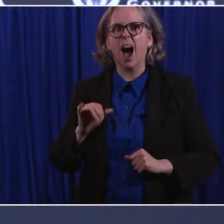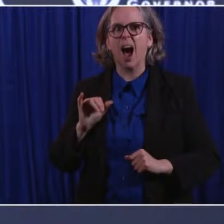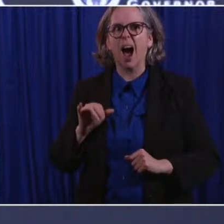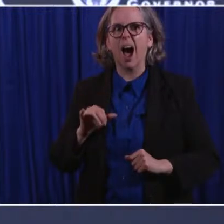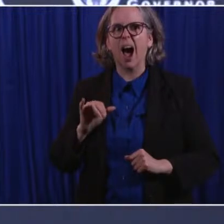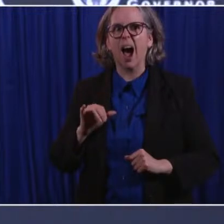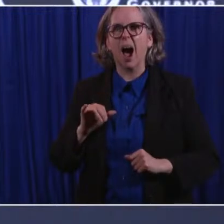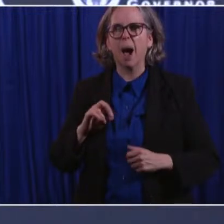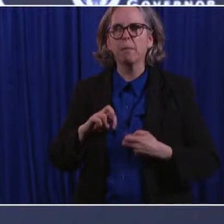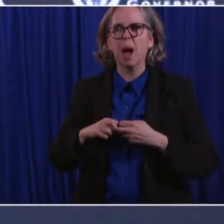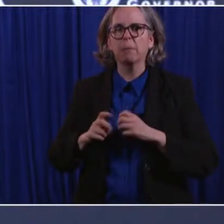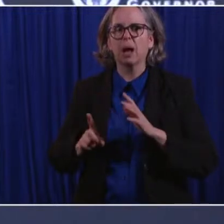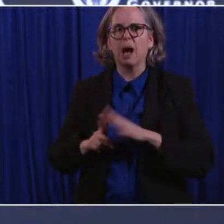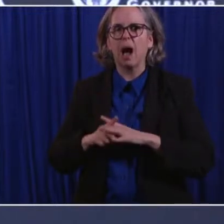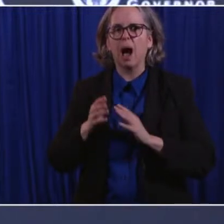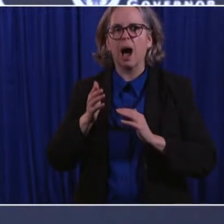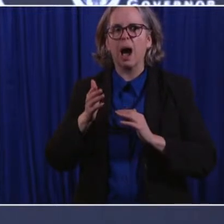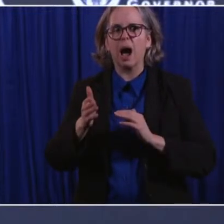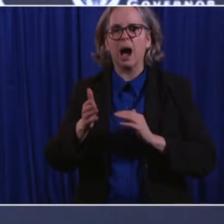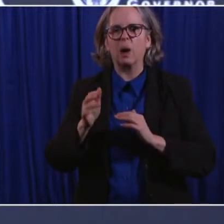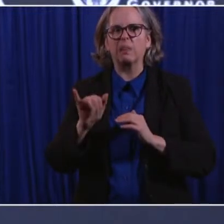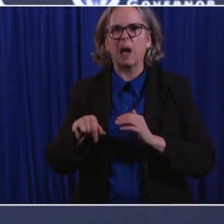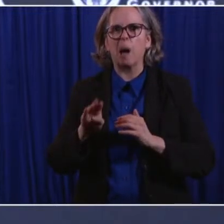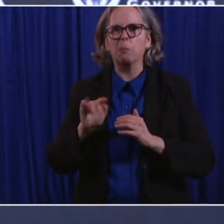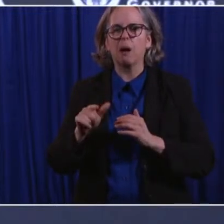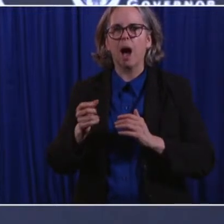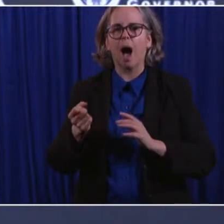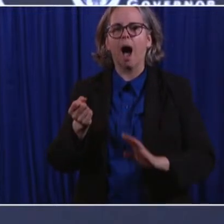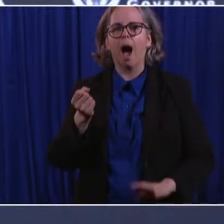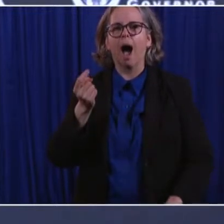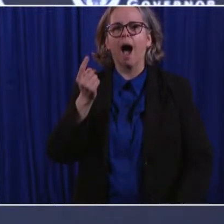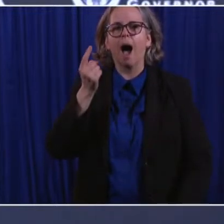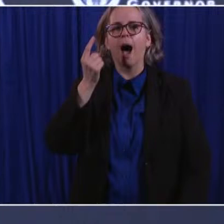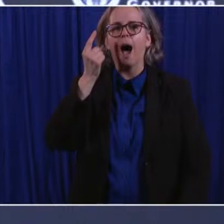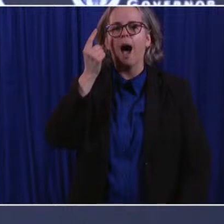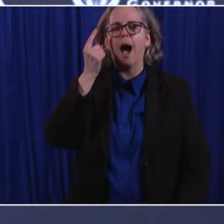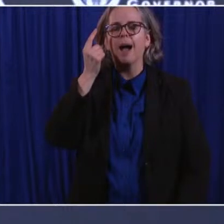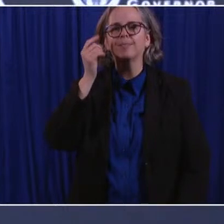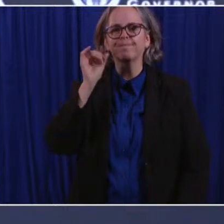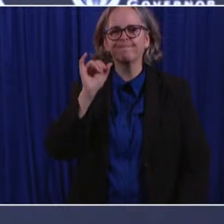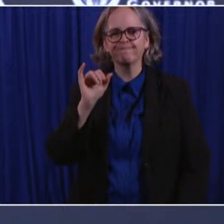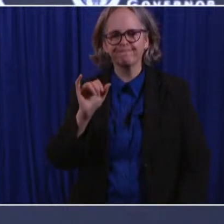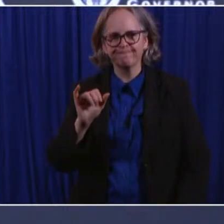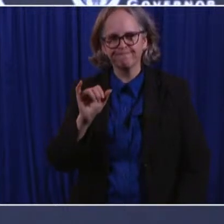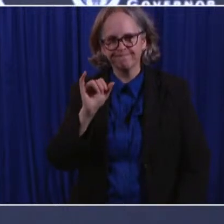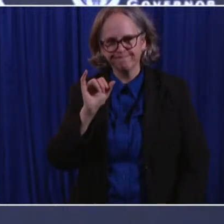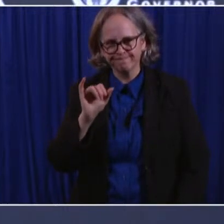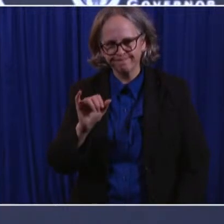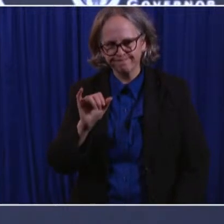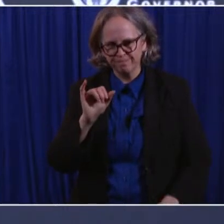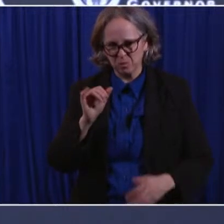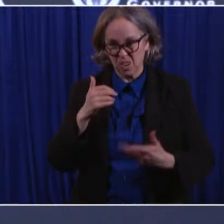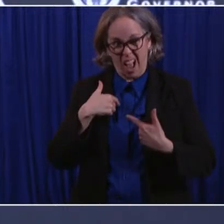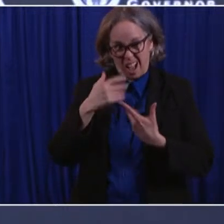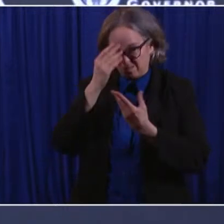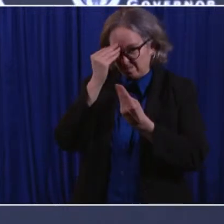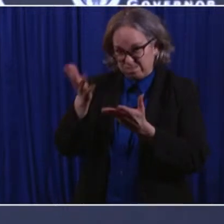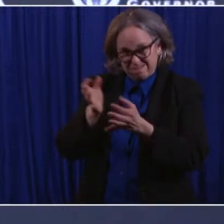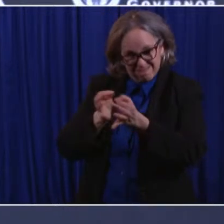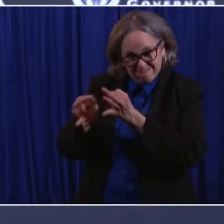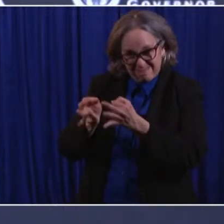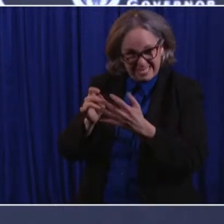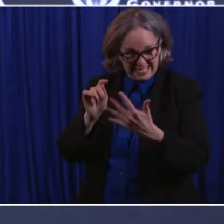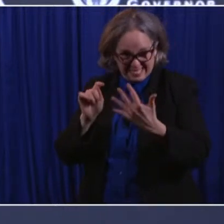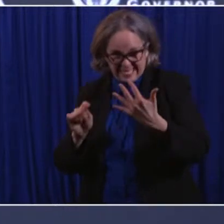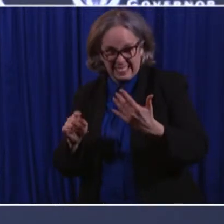with this bill. And so I would just say to my friends in the General Assembly, let's take a pause. Let's